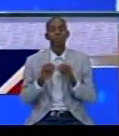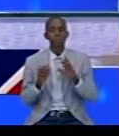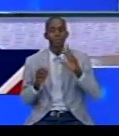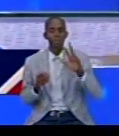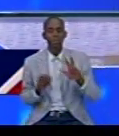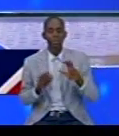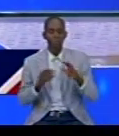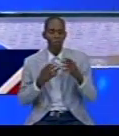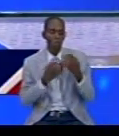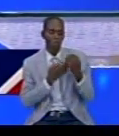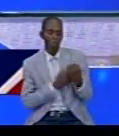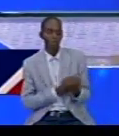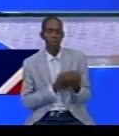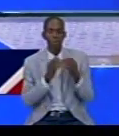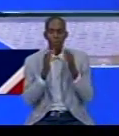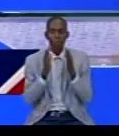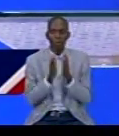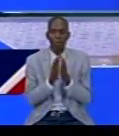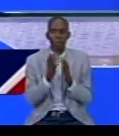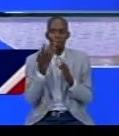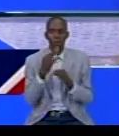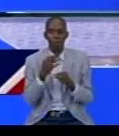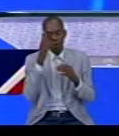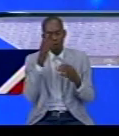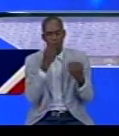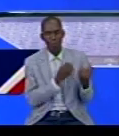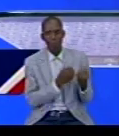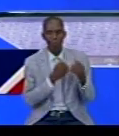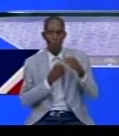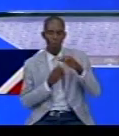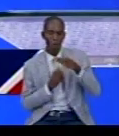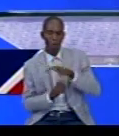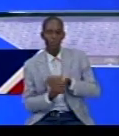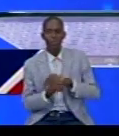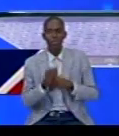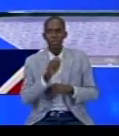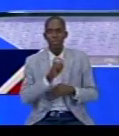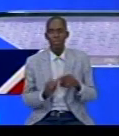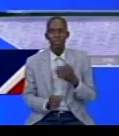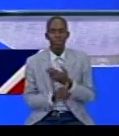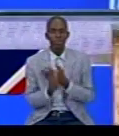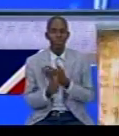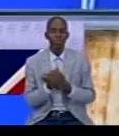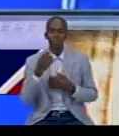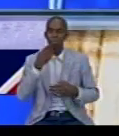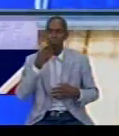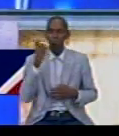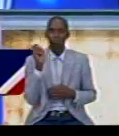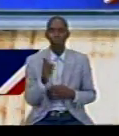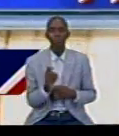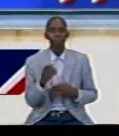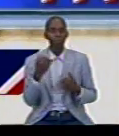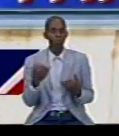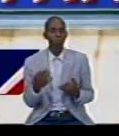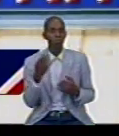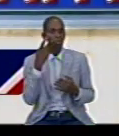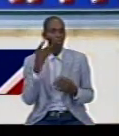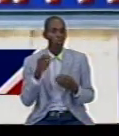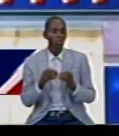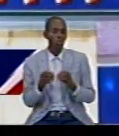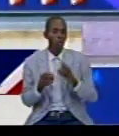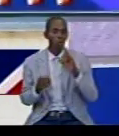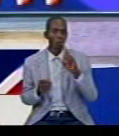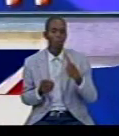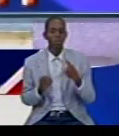prayer of faith under a deadly decree. We're looking at number one there. Number one